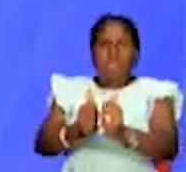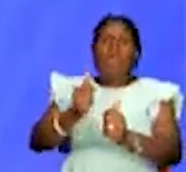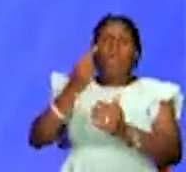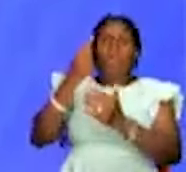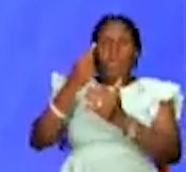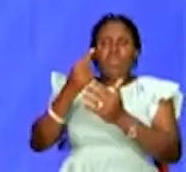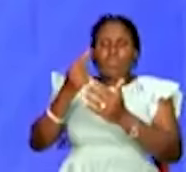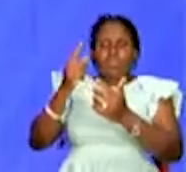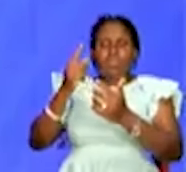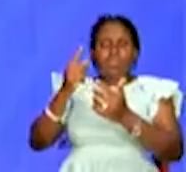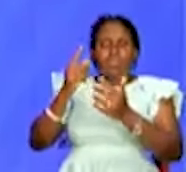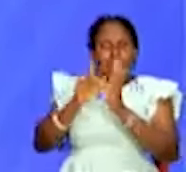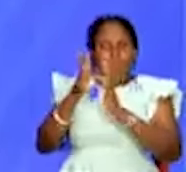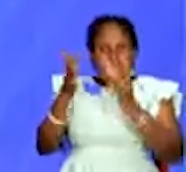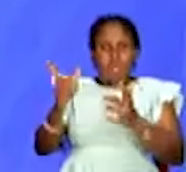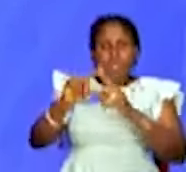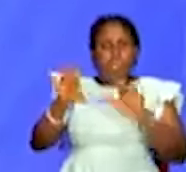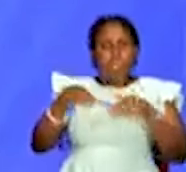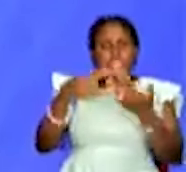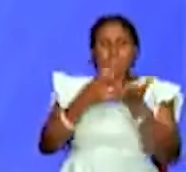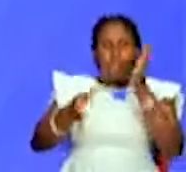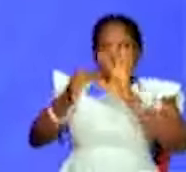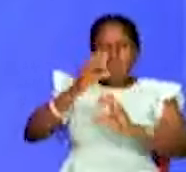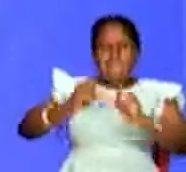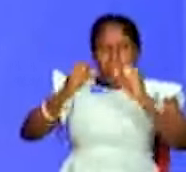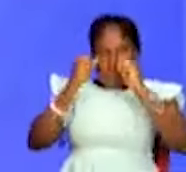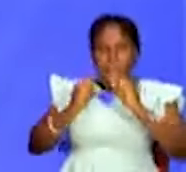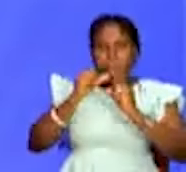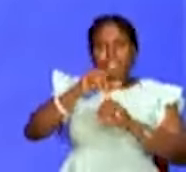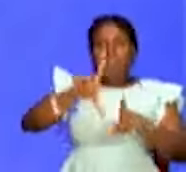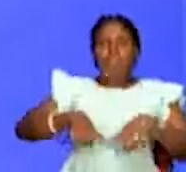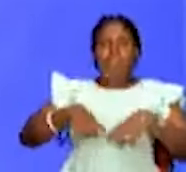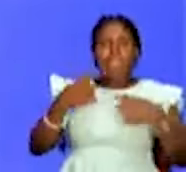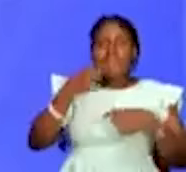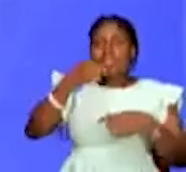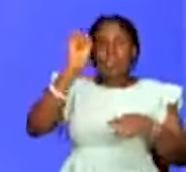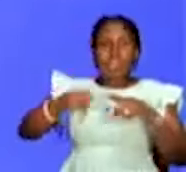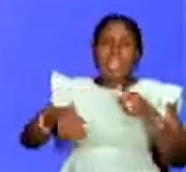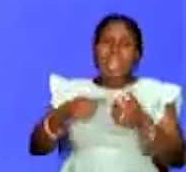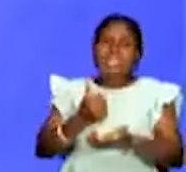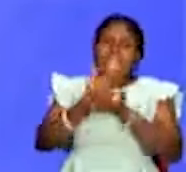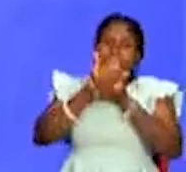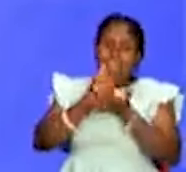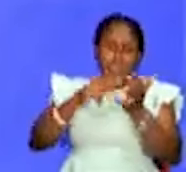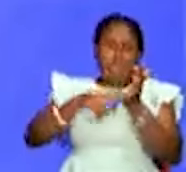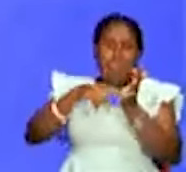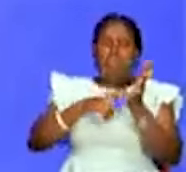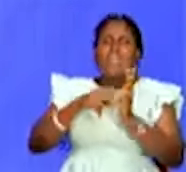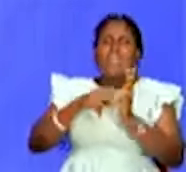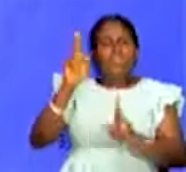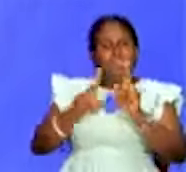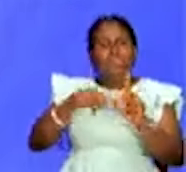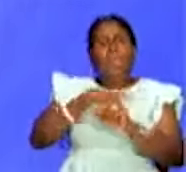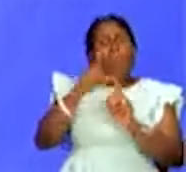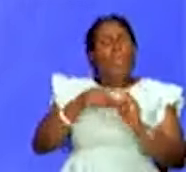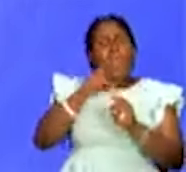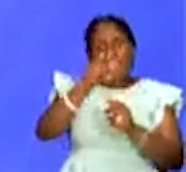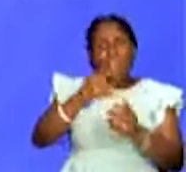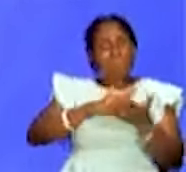power through your life. You cannot help weak people when you believe you are weak too. It doesn't work that